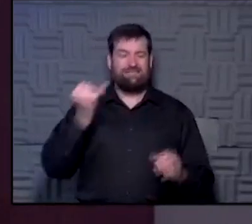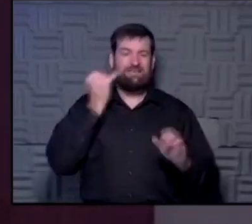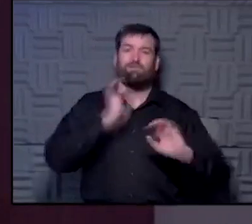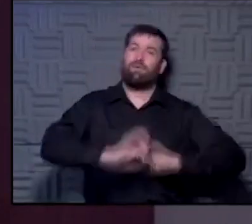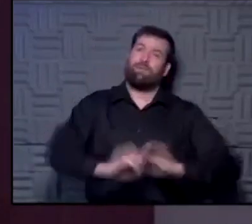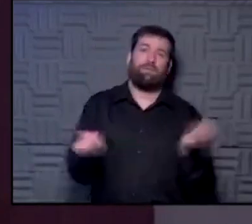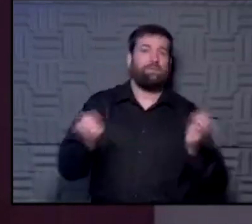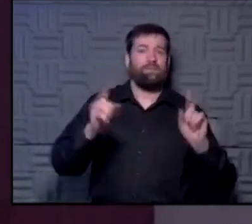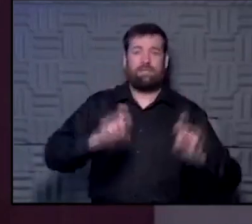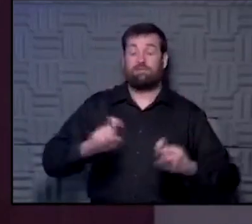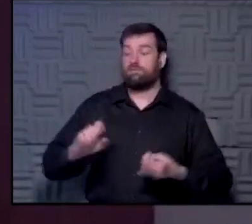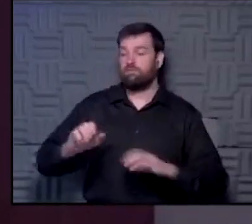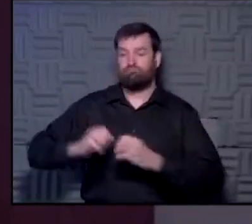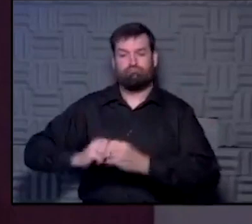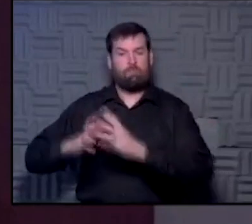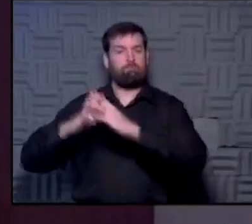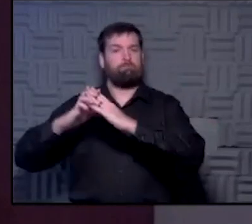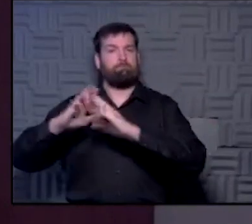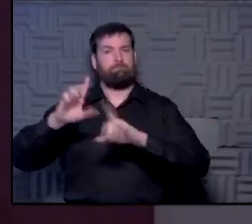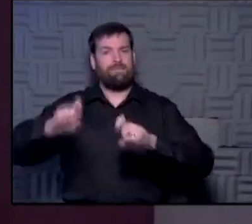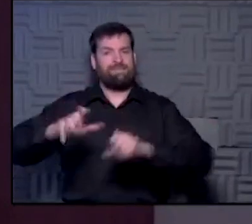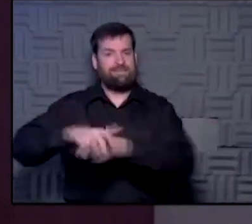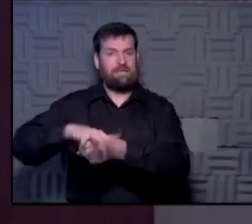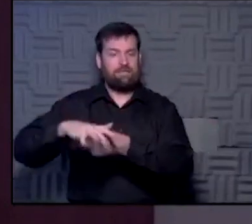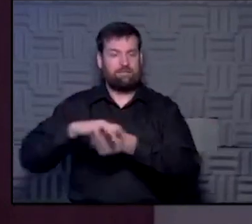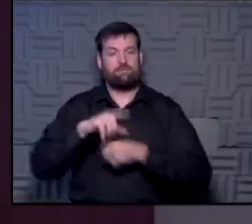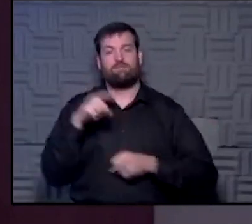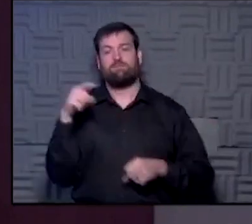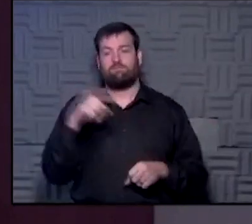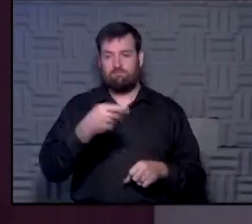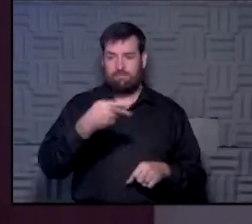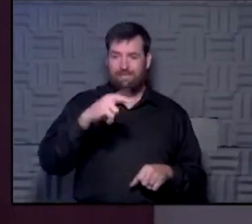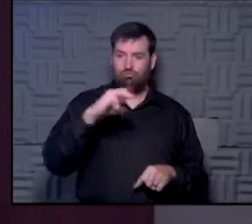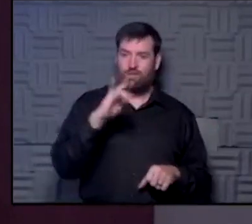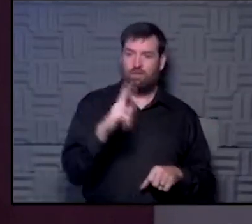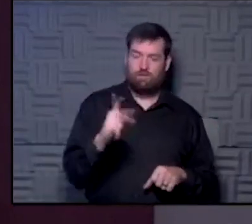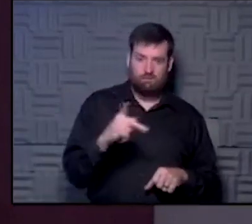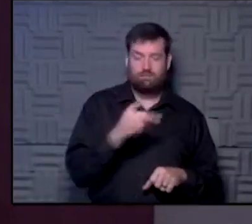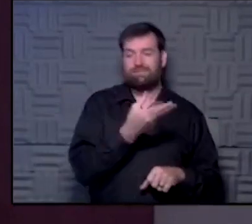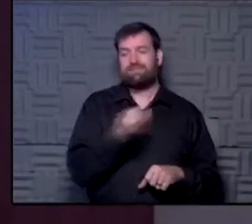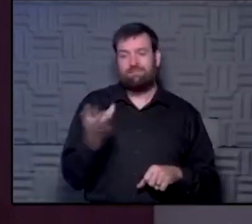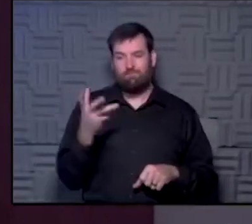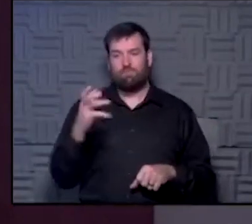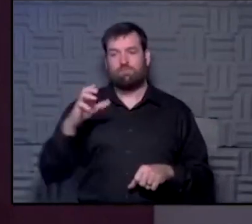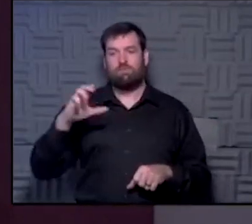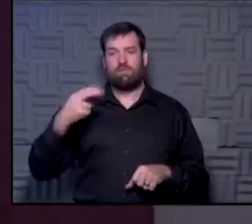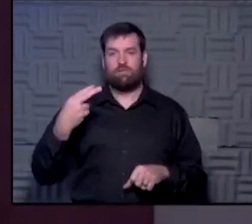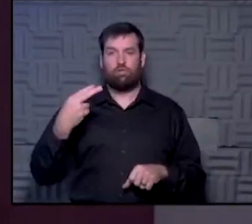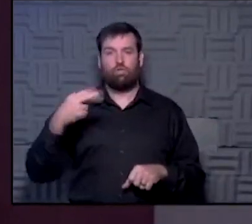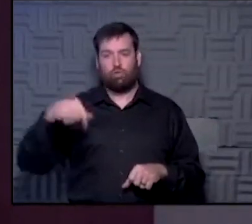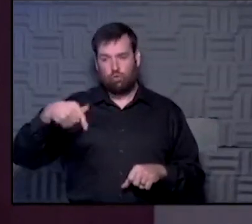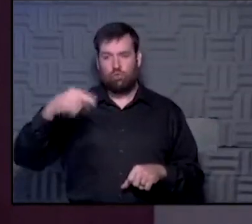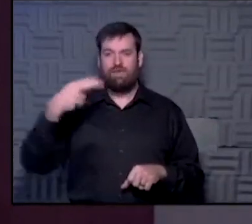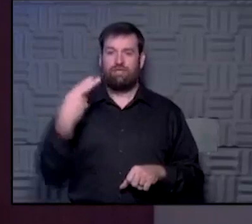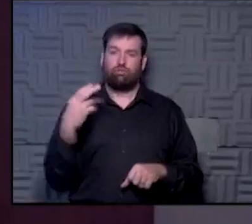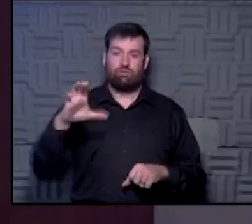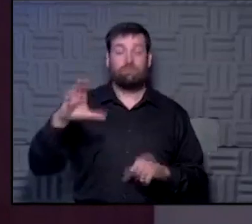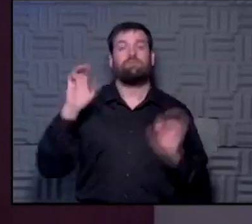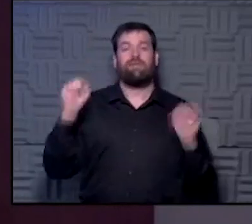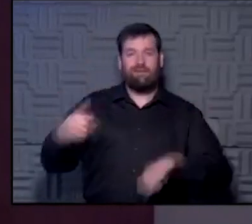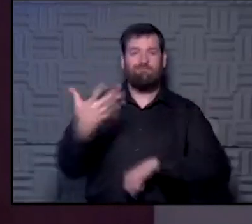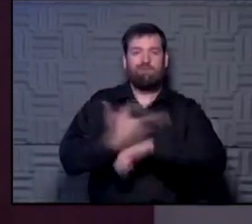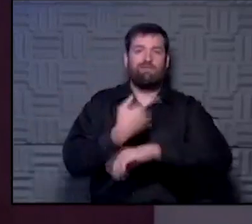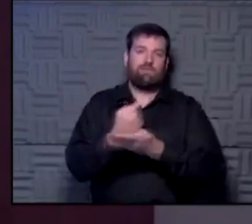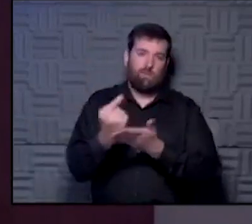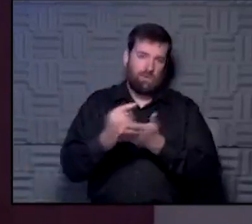shift. Our pop-up testing sites with Patrick and our other FQHCs are doing that asymptomatic testing. And now at the health department, you can get that 5 days a week as